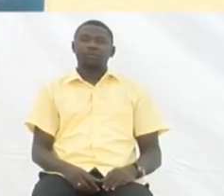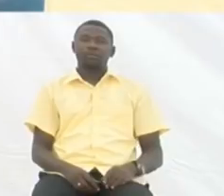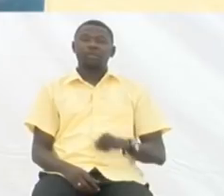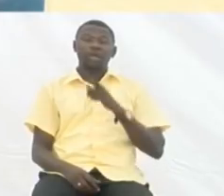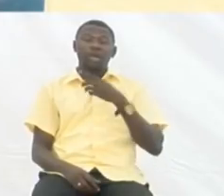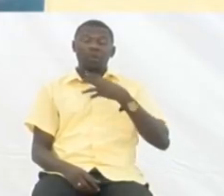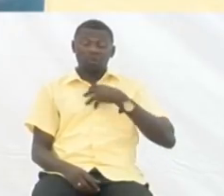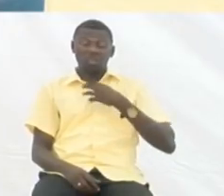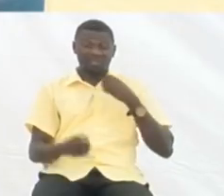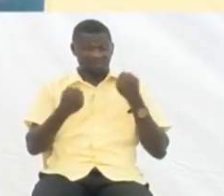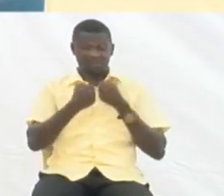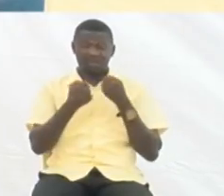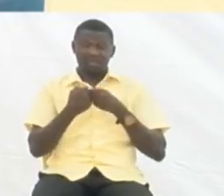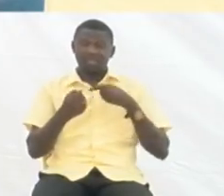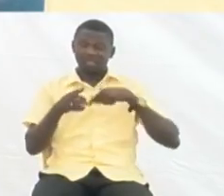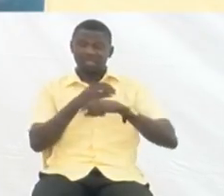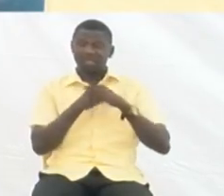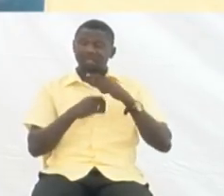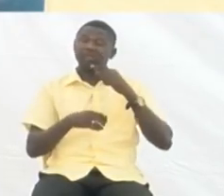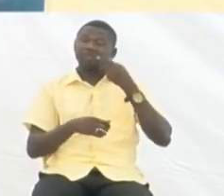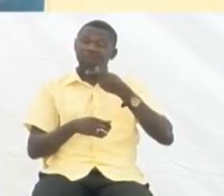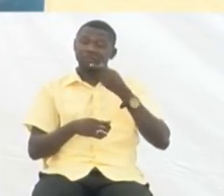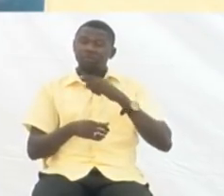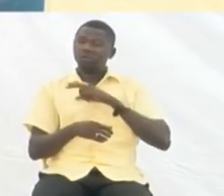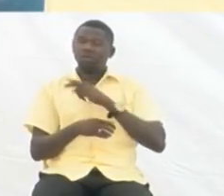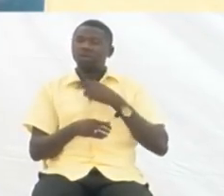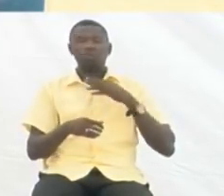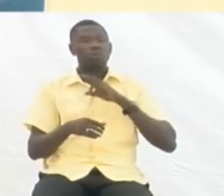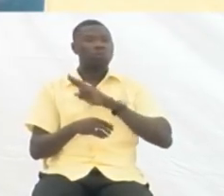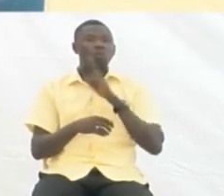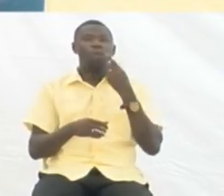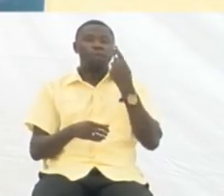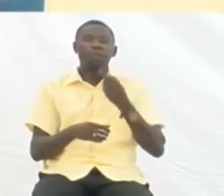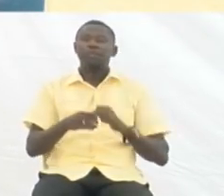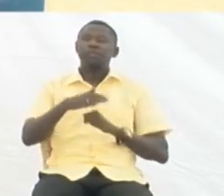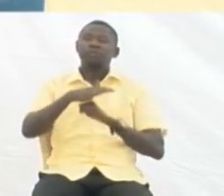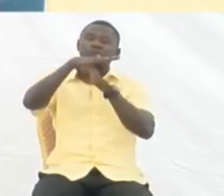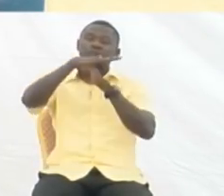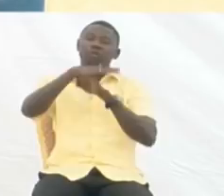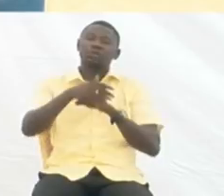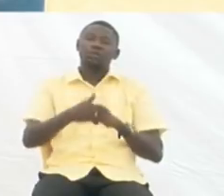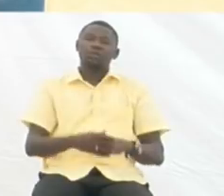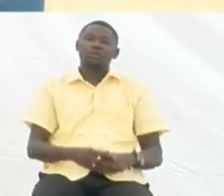I wanted a fight, but I did not have anyone to side with me.